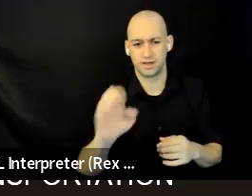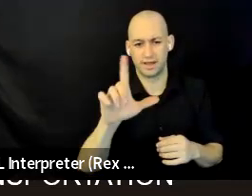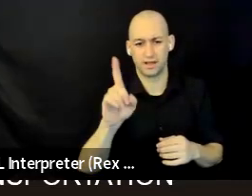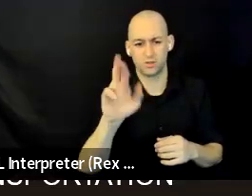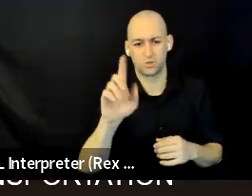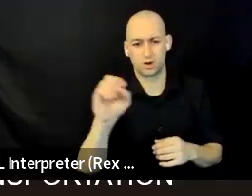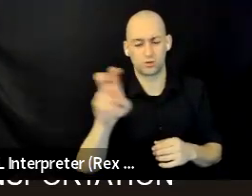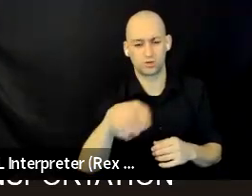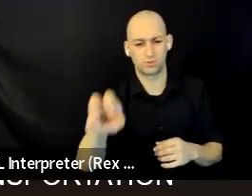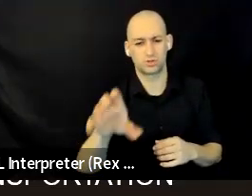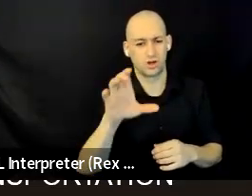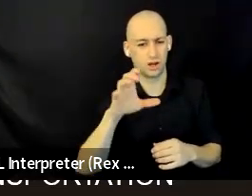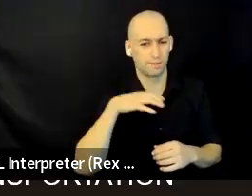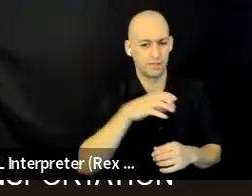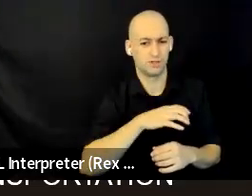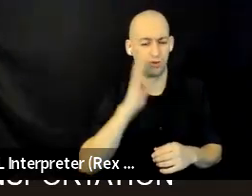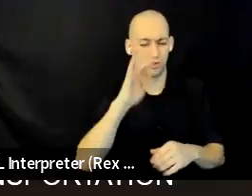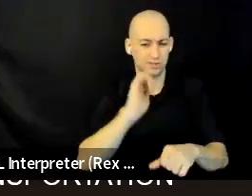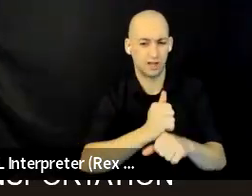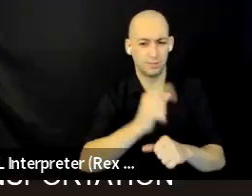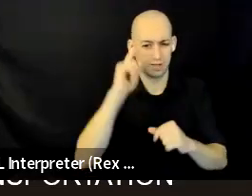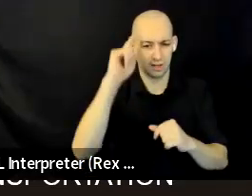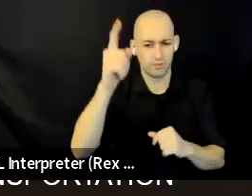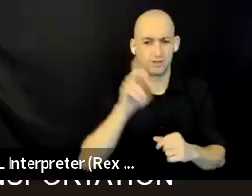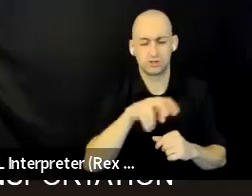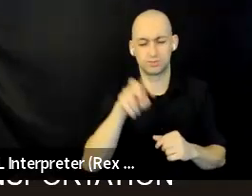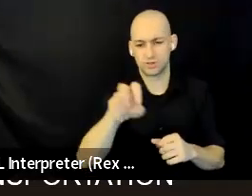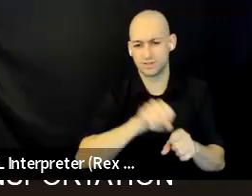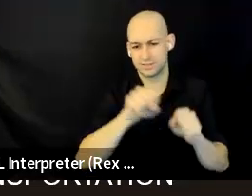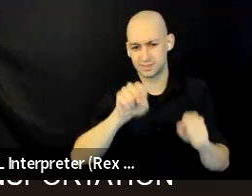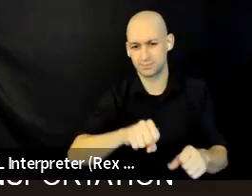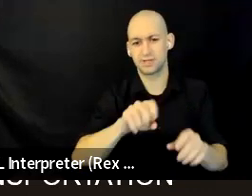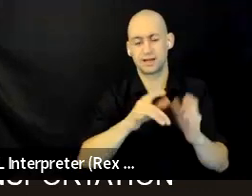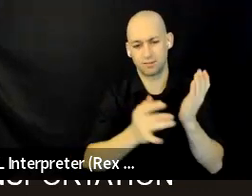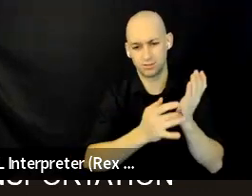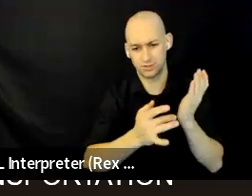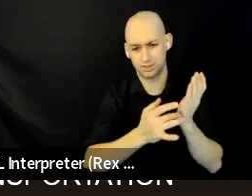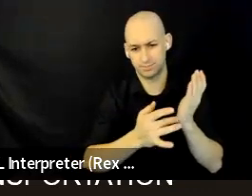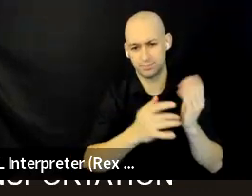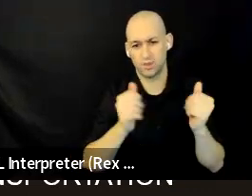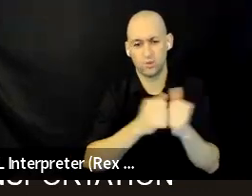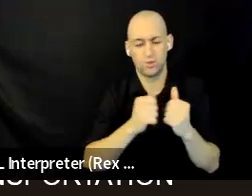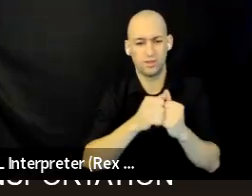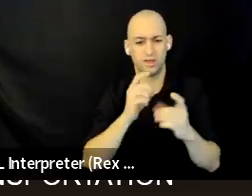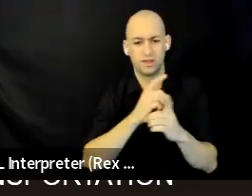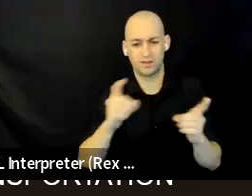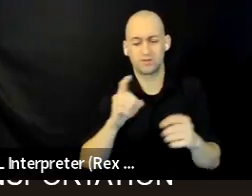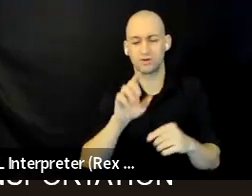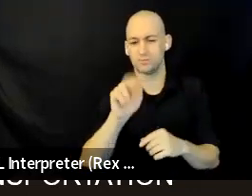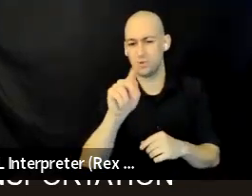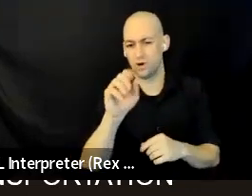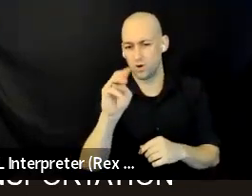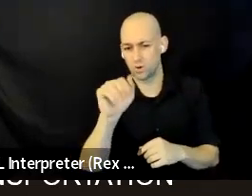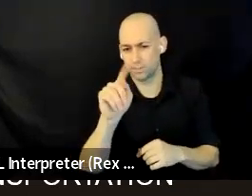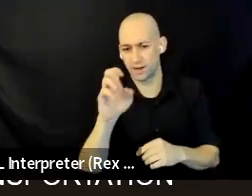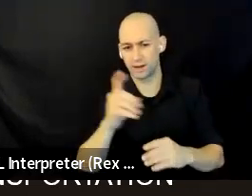Commission, will implement intelligent transportation systems technology and a series of automated barriers and channelization measures within